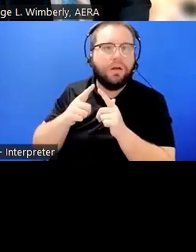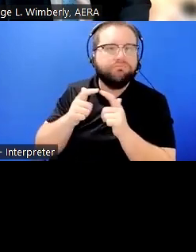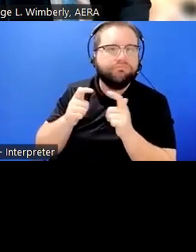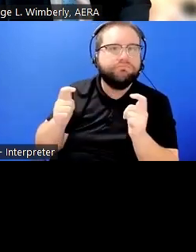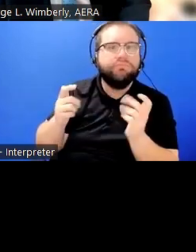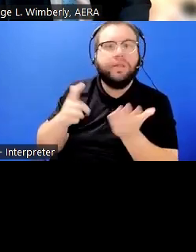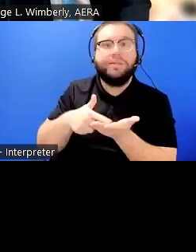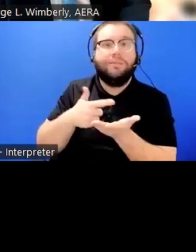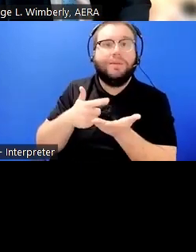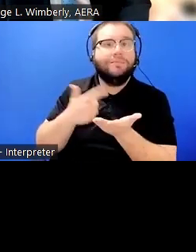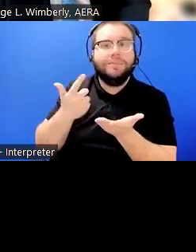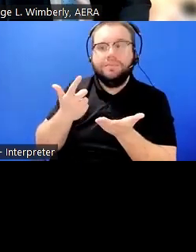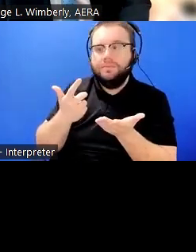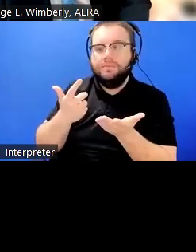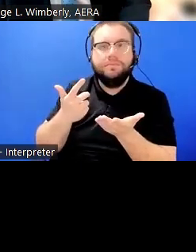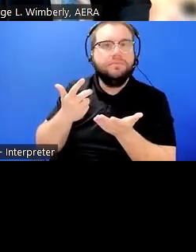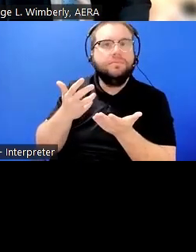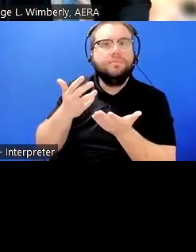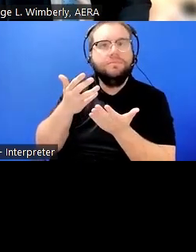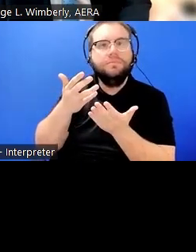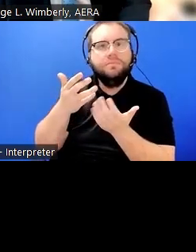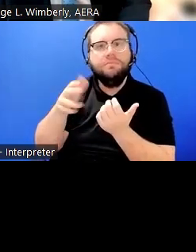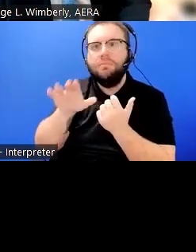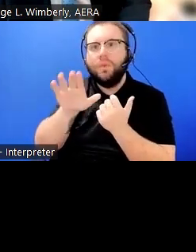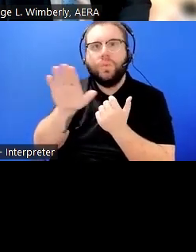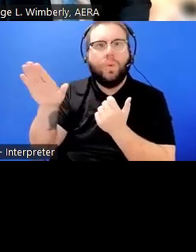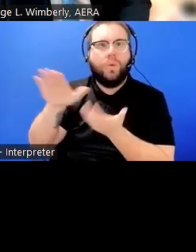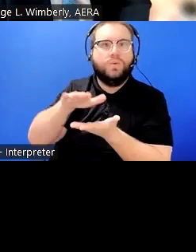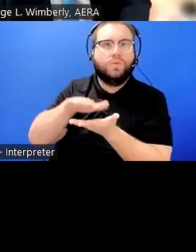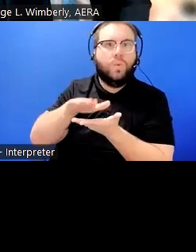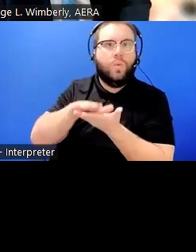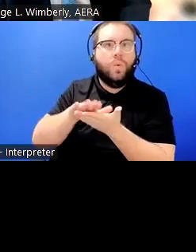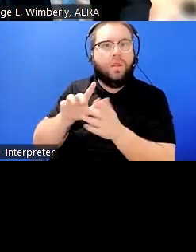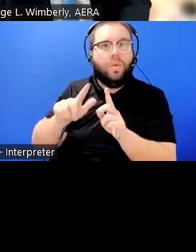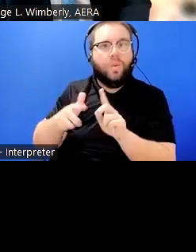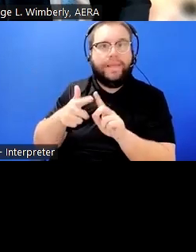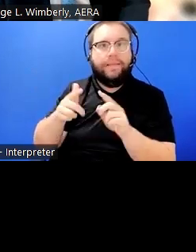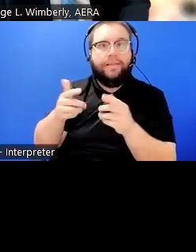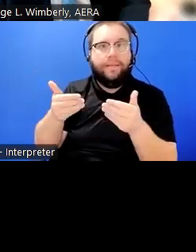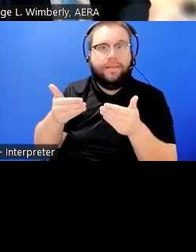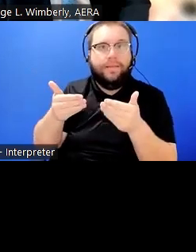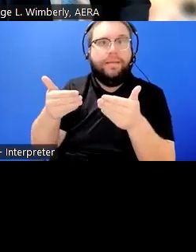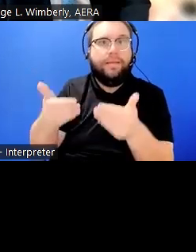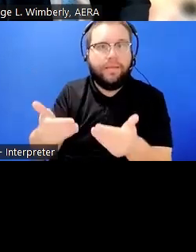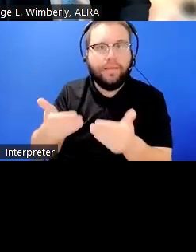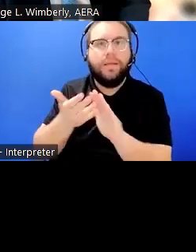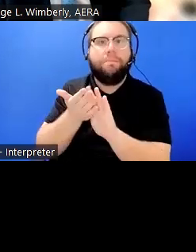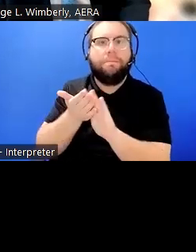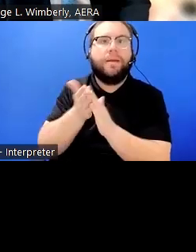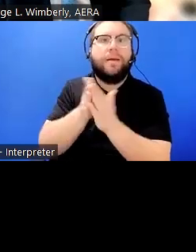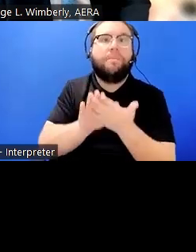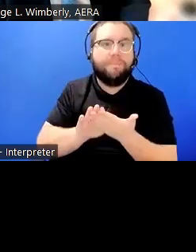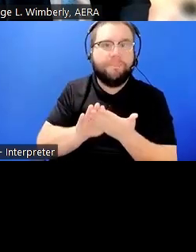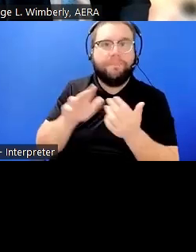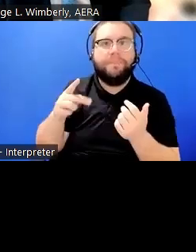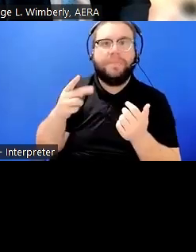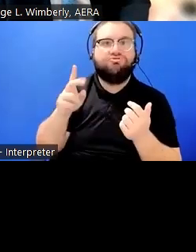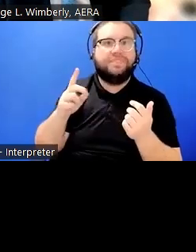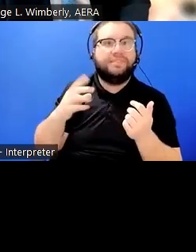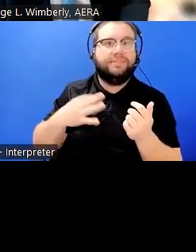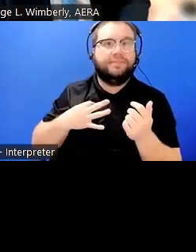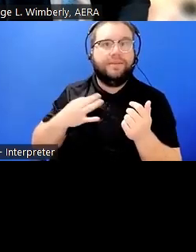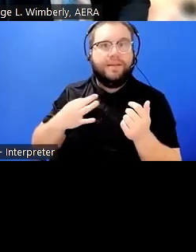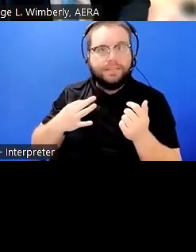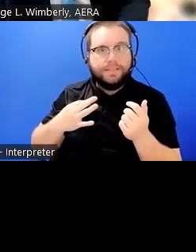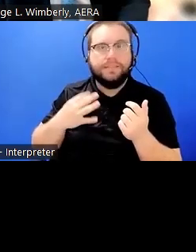get to that point that whatever it means for your school, when you need to advance to candidacy. For some I know it's actually defending a